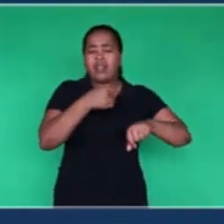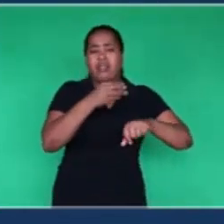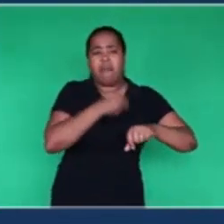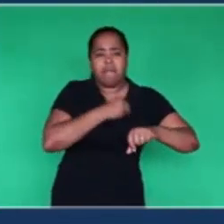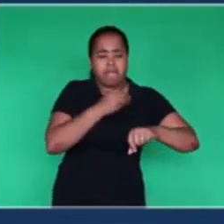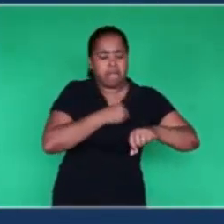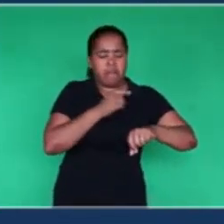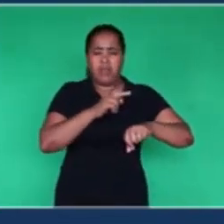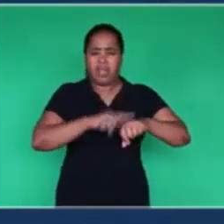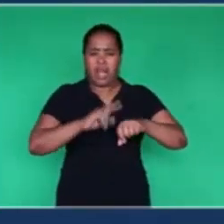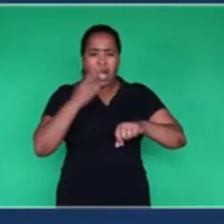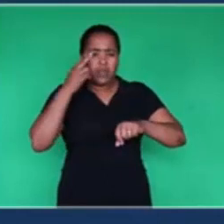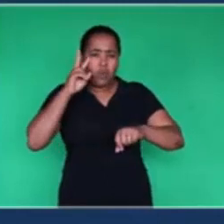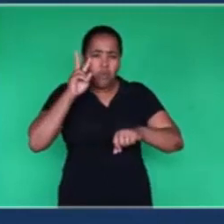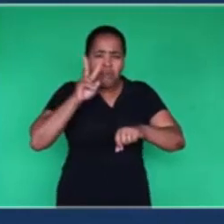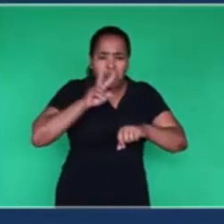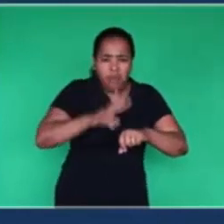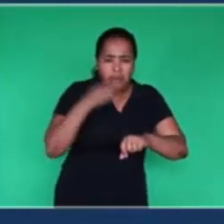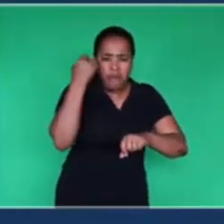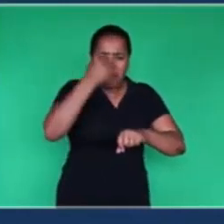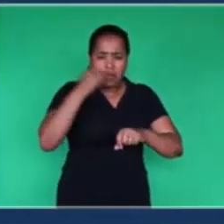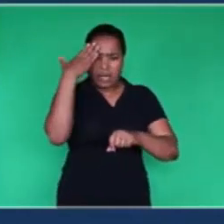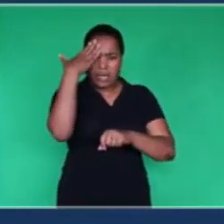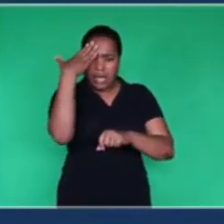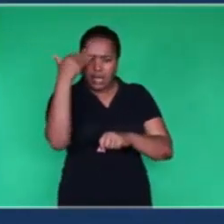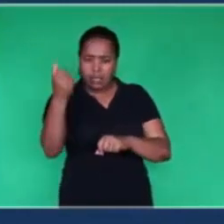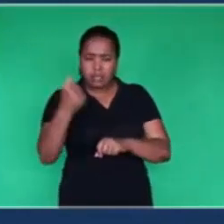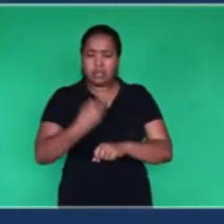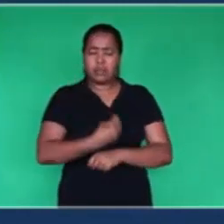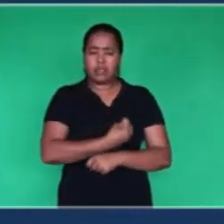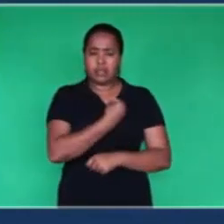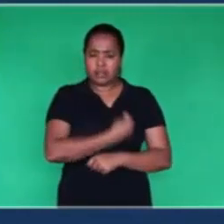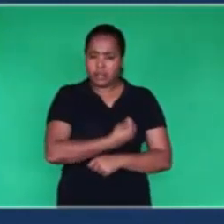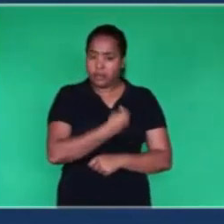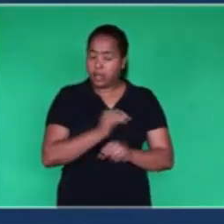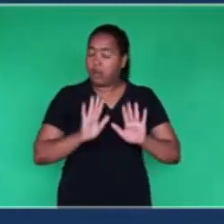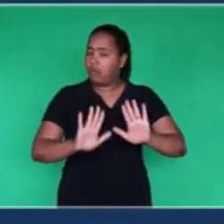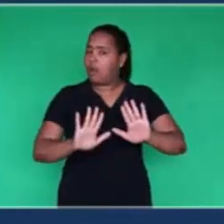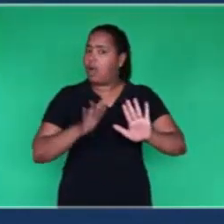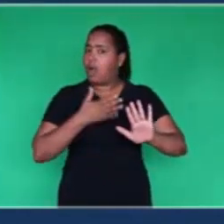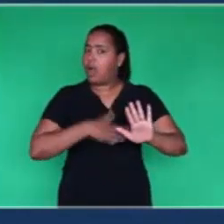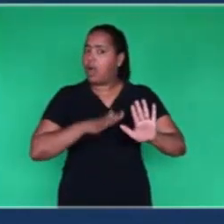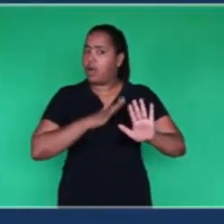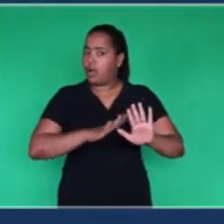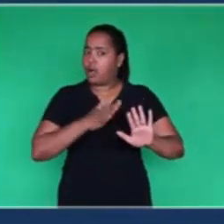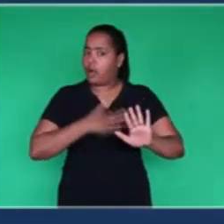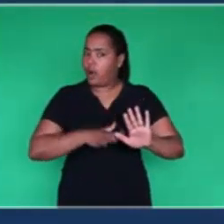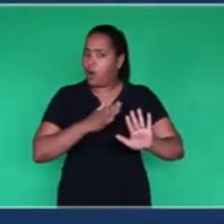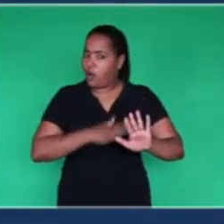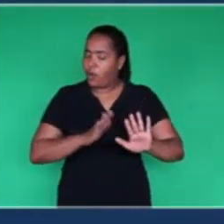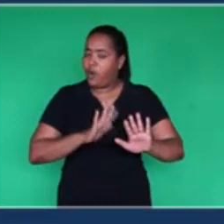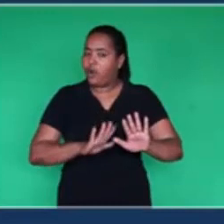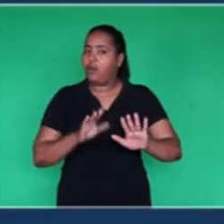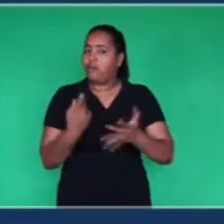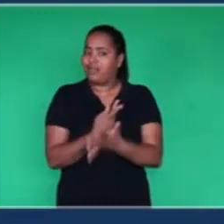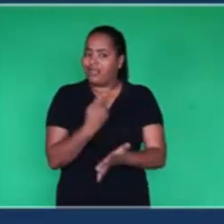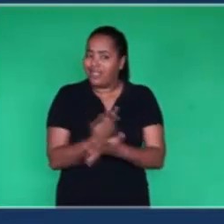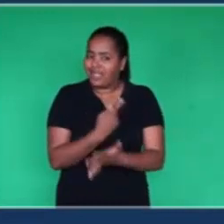Father, but is of the world. Brethren, let us repeat this